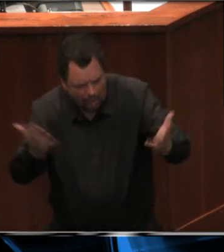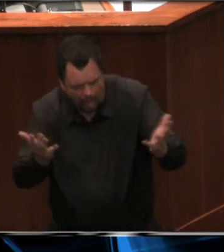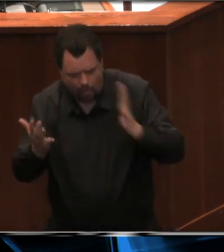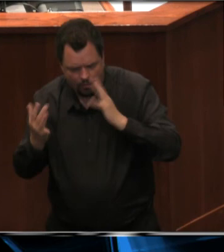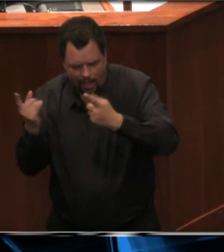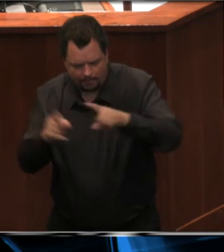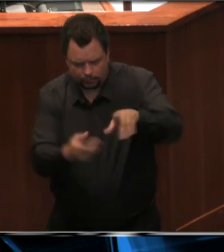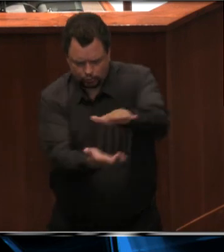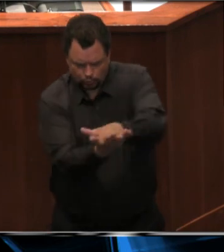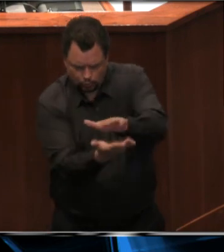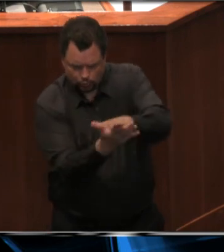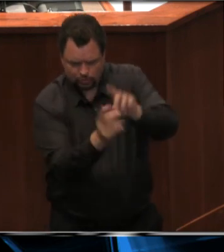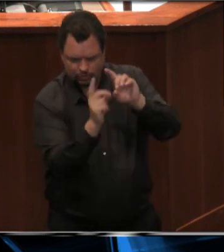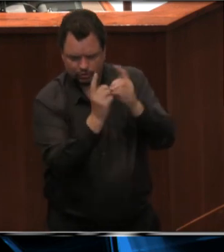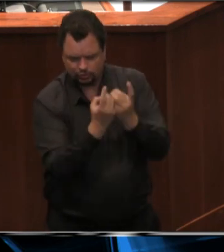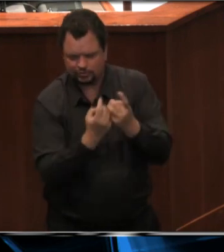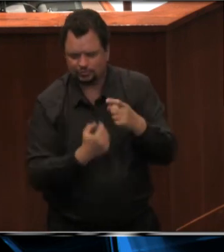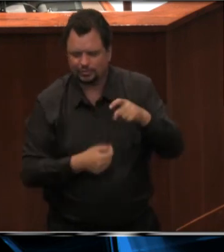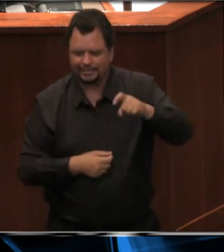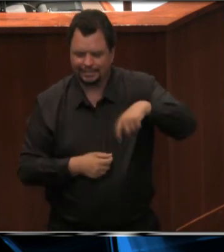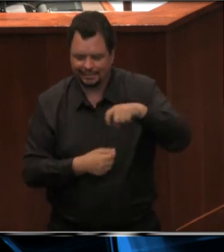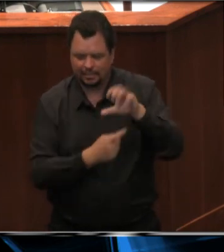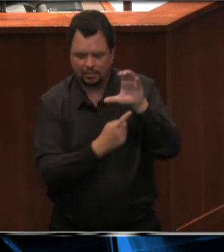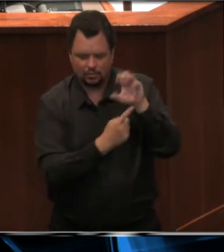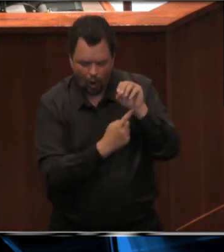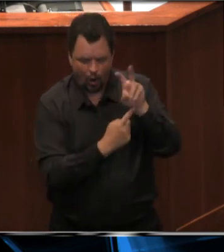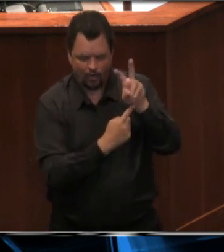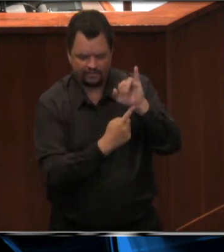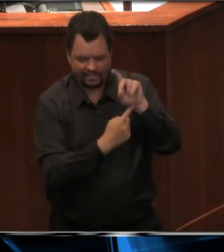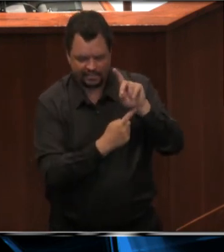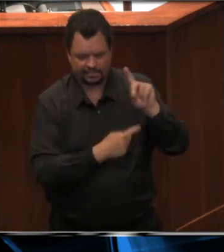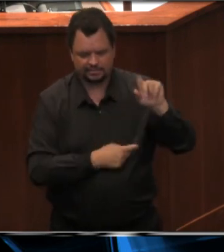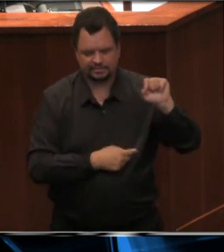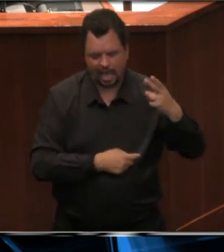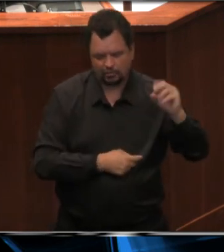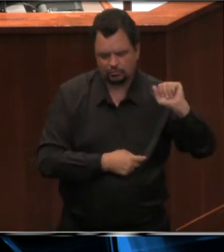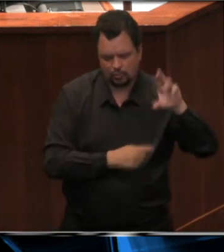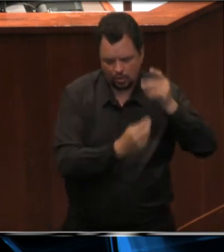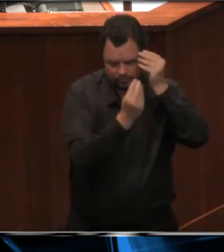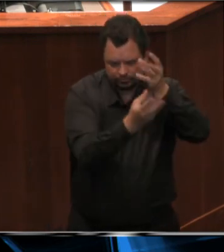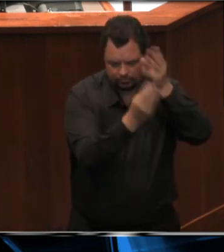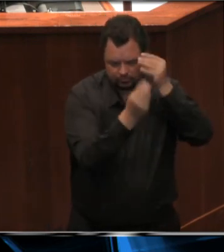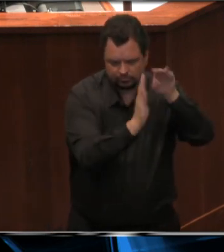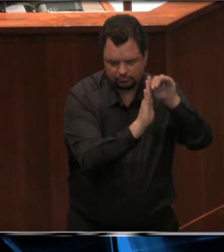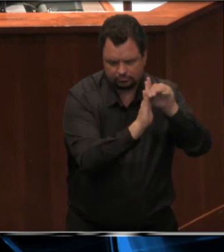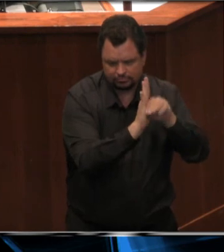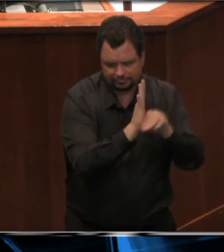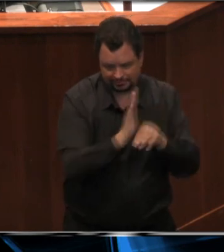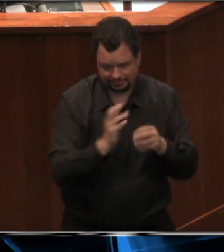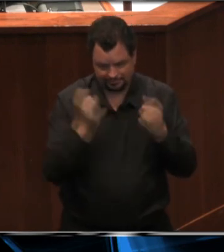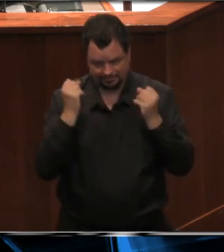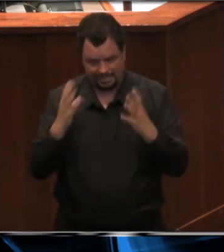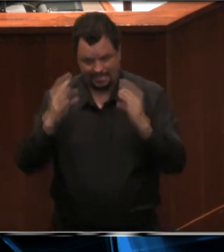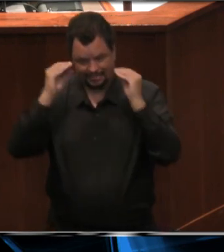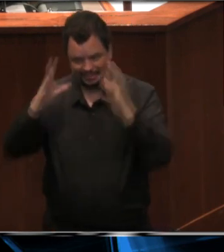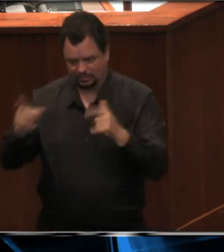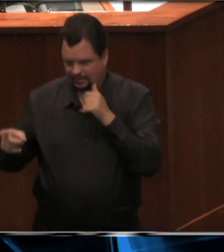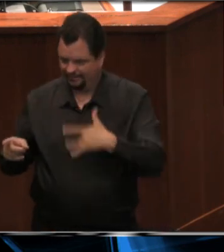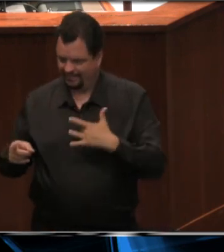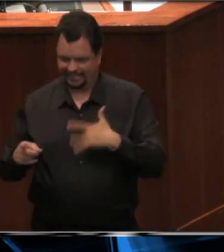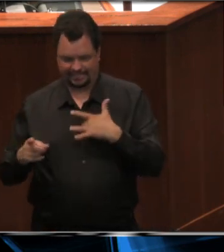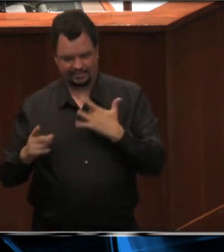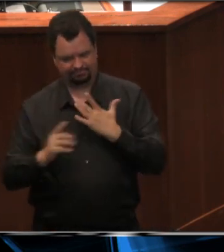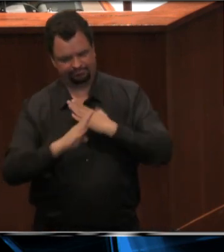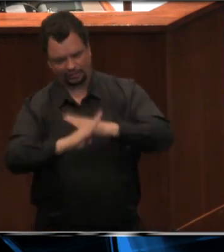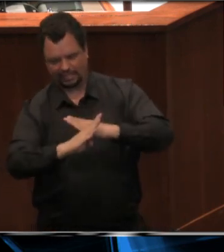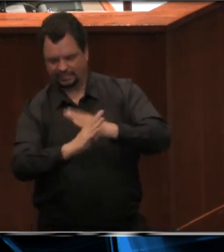for our school district so we can see, what's actually occurring. Teachers don't feel protected. We feel sacrificed and we are scared. We want a safe plan